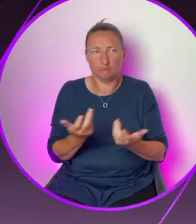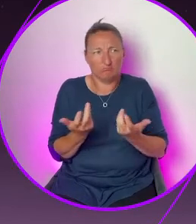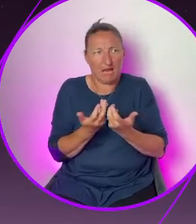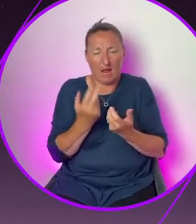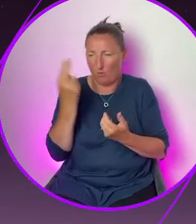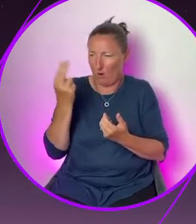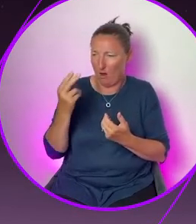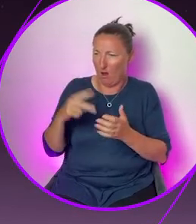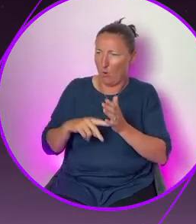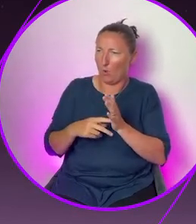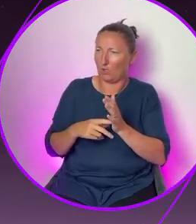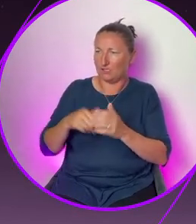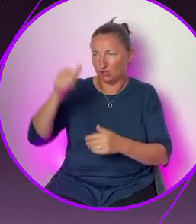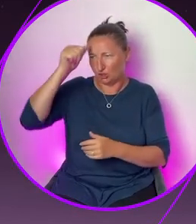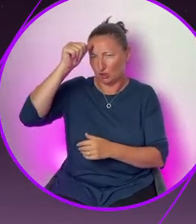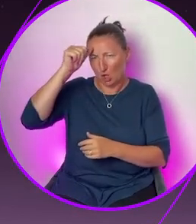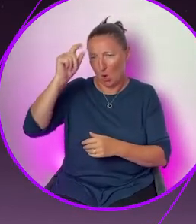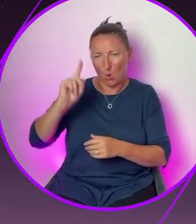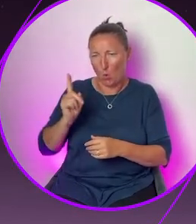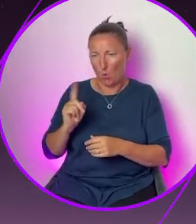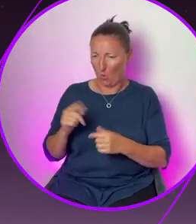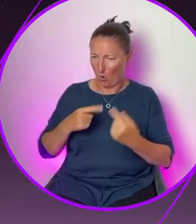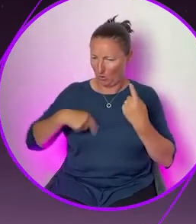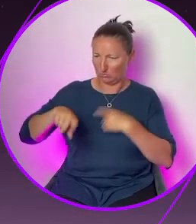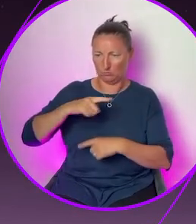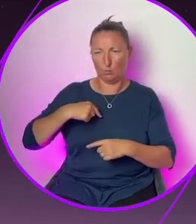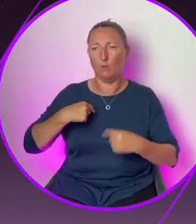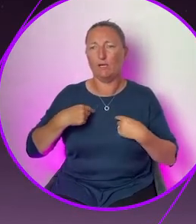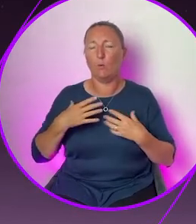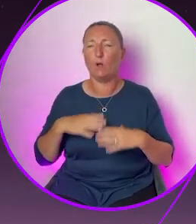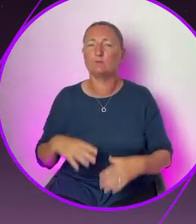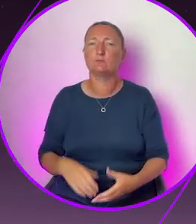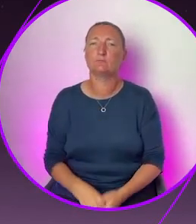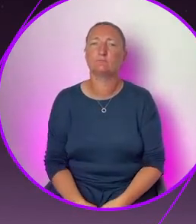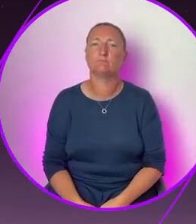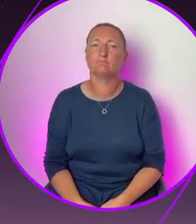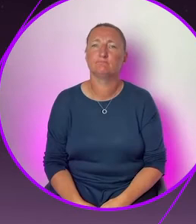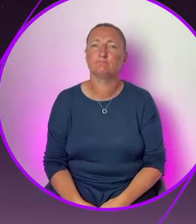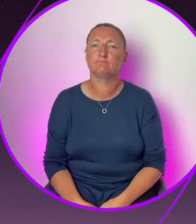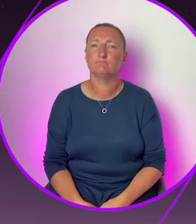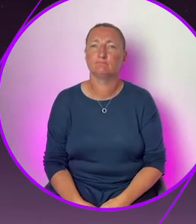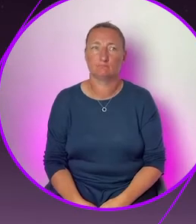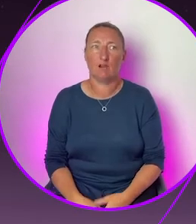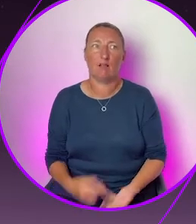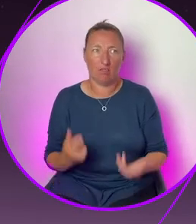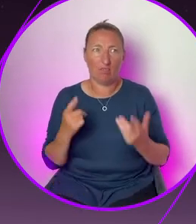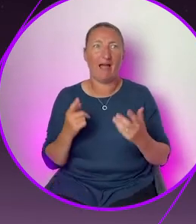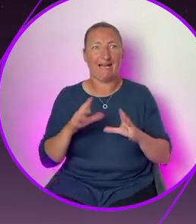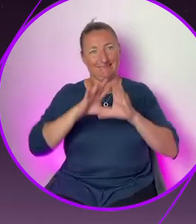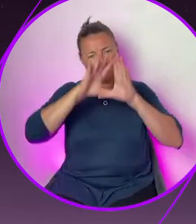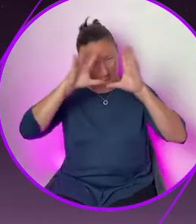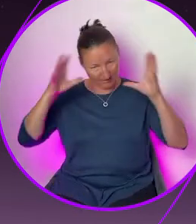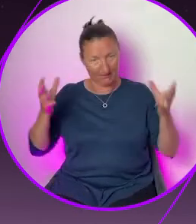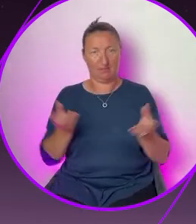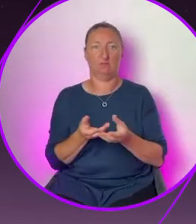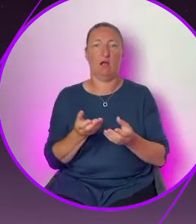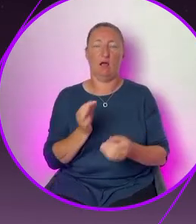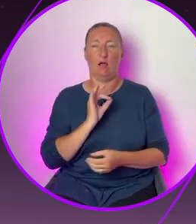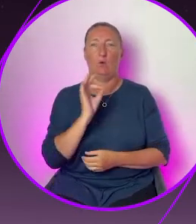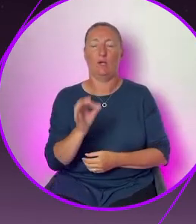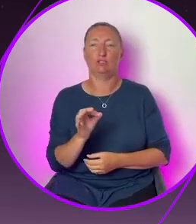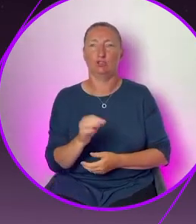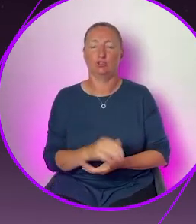organisations know/find out what stakeholders want? I mean, that's the question. That's the question. Yeah. So that's the question,